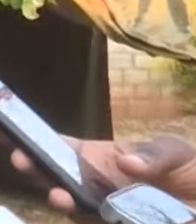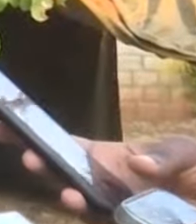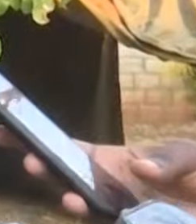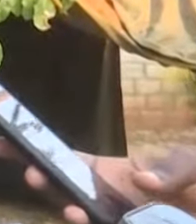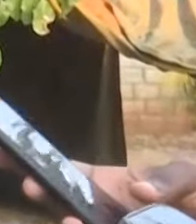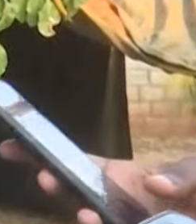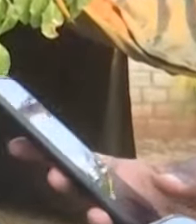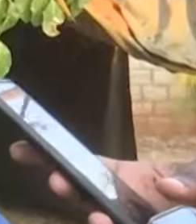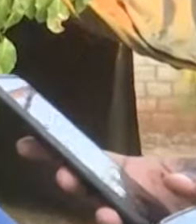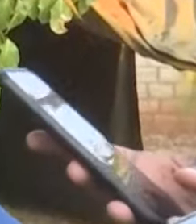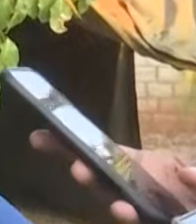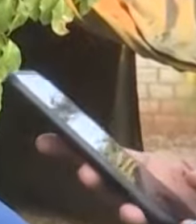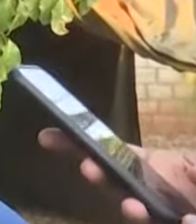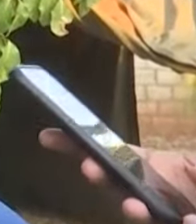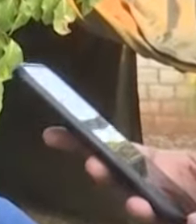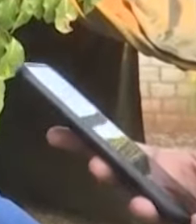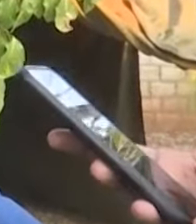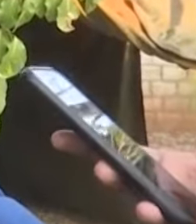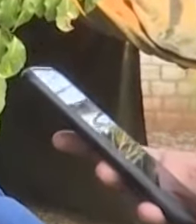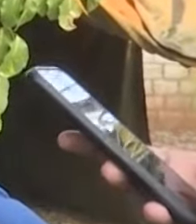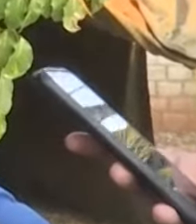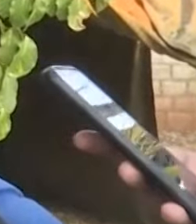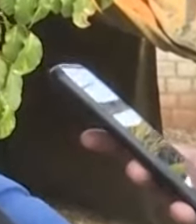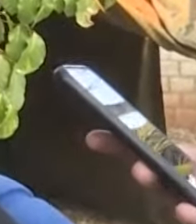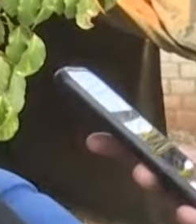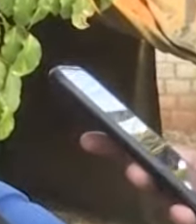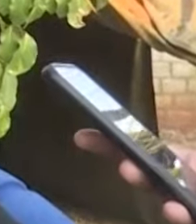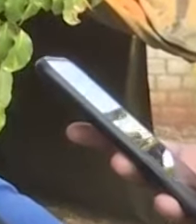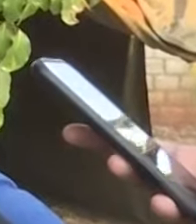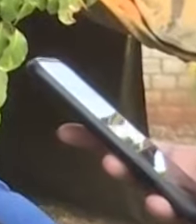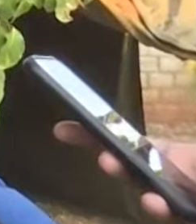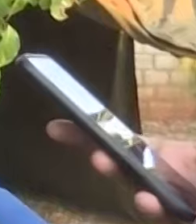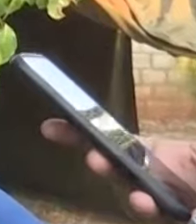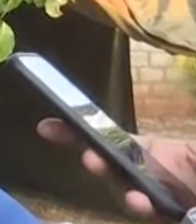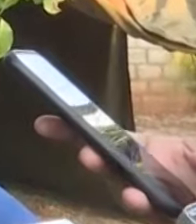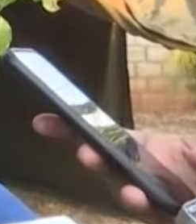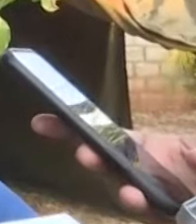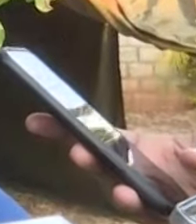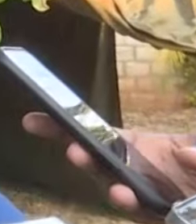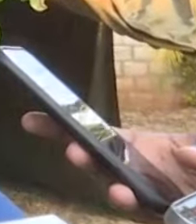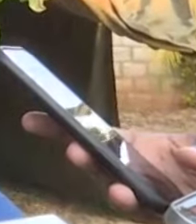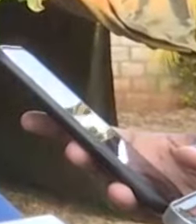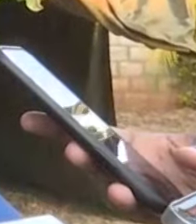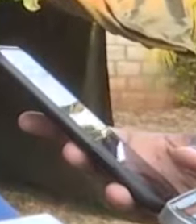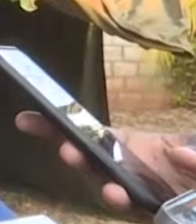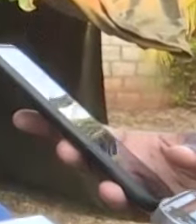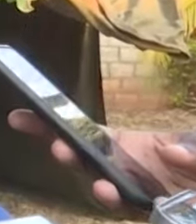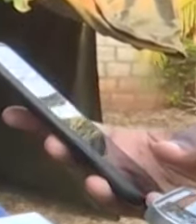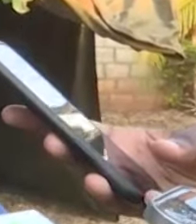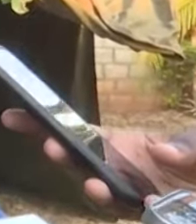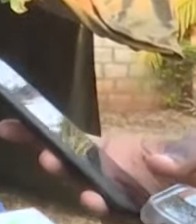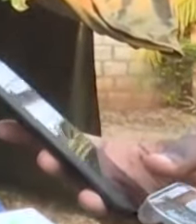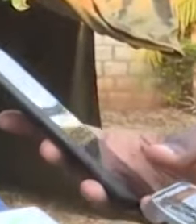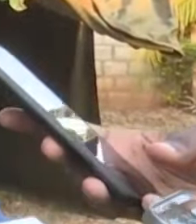very diligent in managing the anointing that rested on his life. His music has affected many lives,